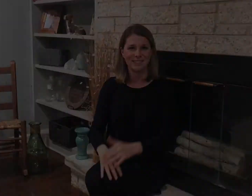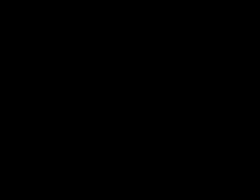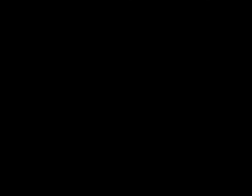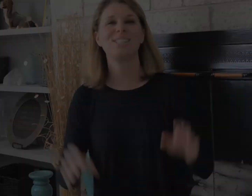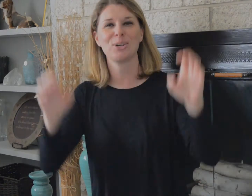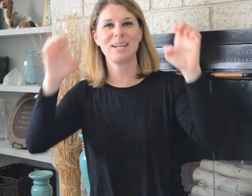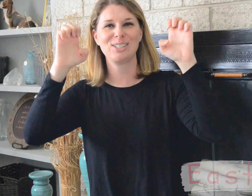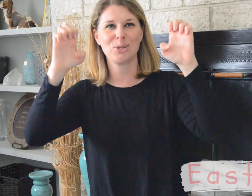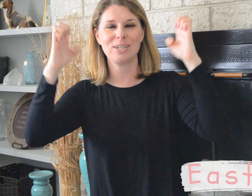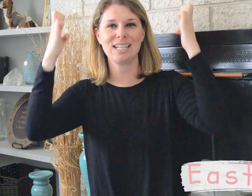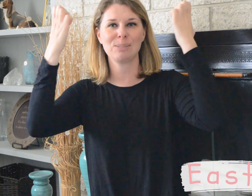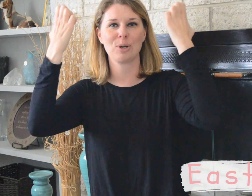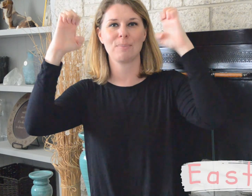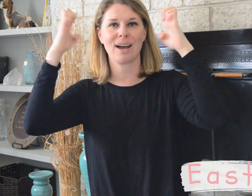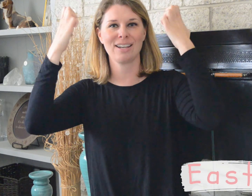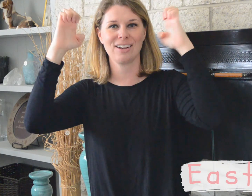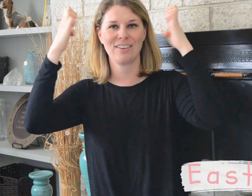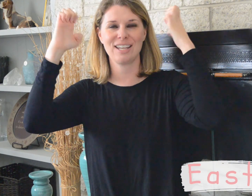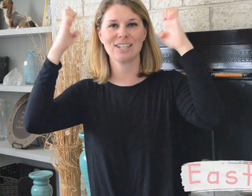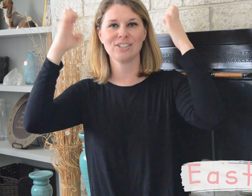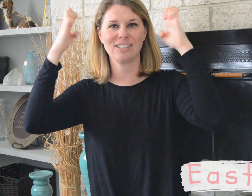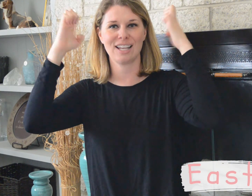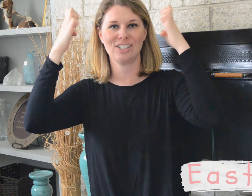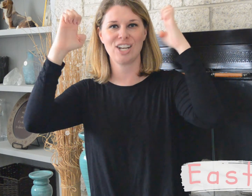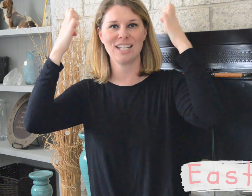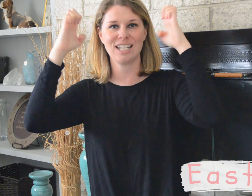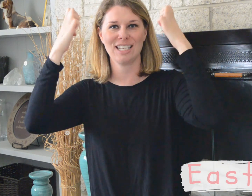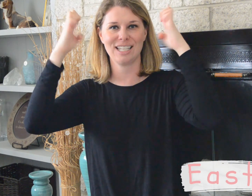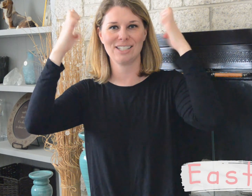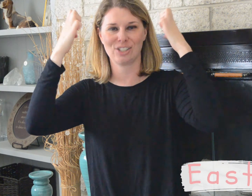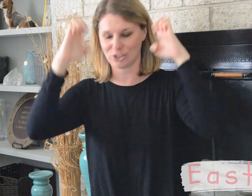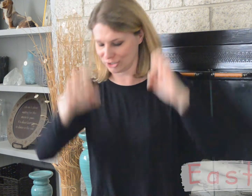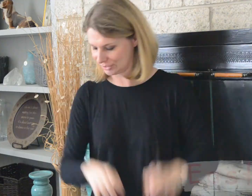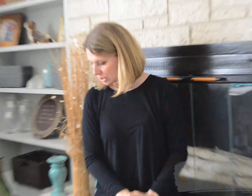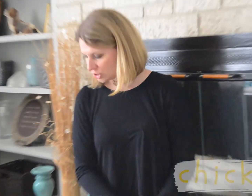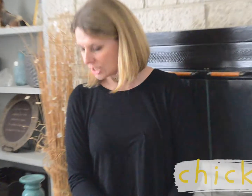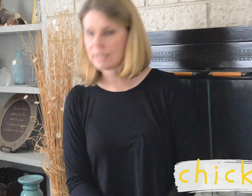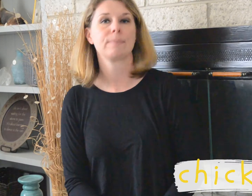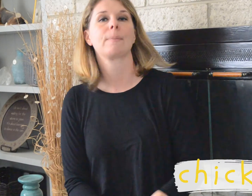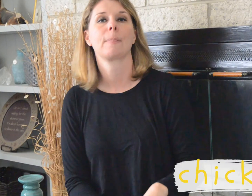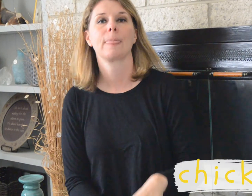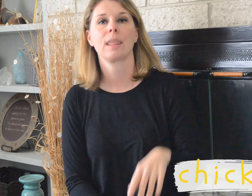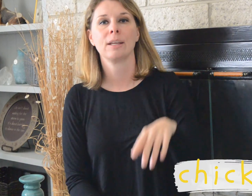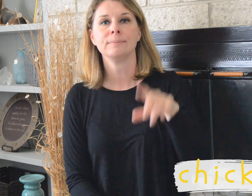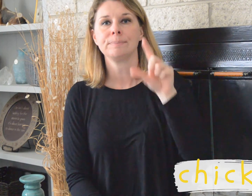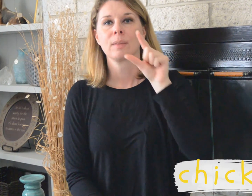it. Easter, make 2 E's, put them by your ears, and shake it. Easter. Chicken.